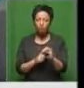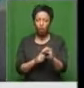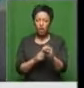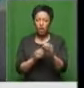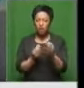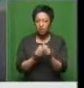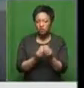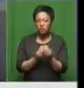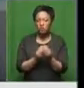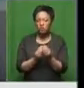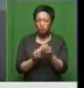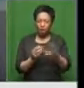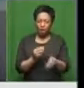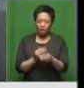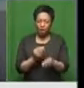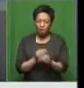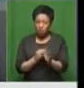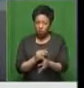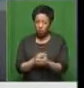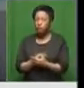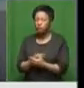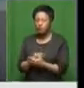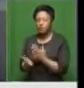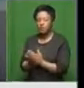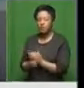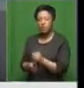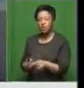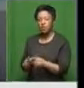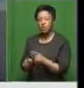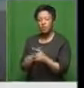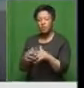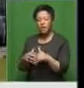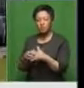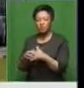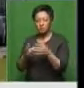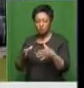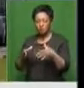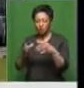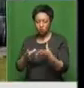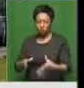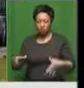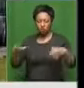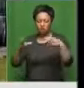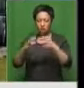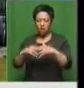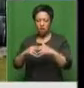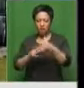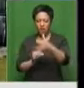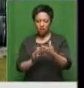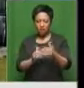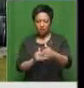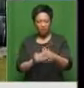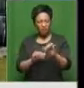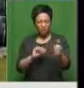stable? Yes, certainly. We've been asked to do quite a few containers and jars and various other rigid packaging, such as